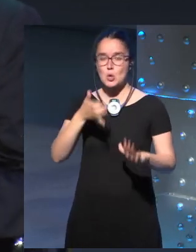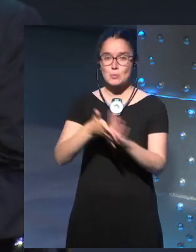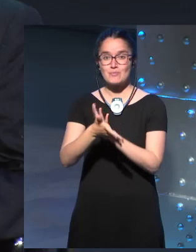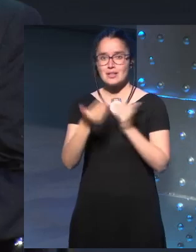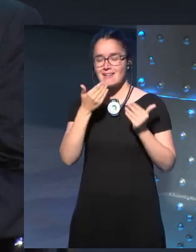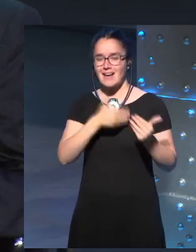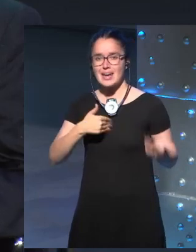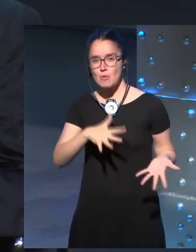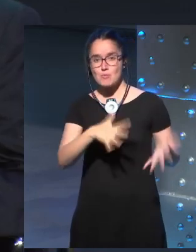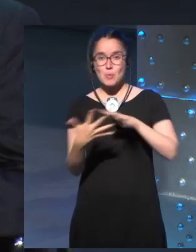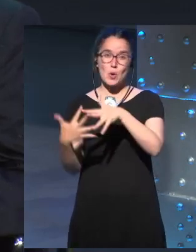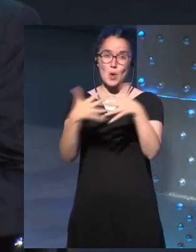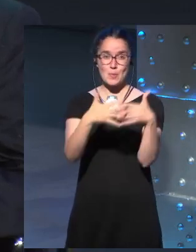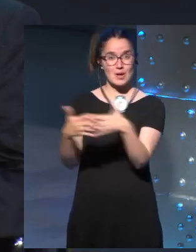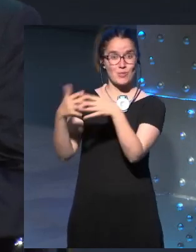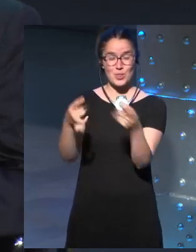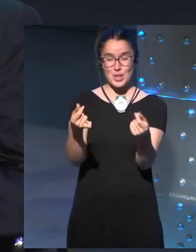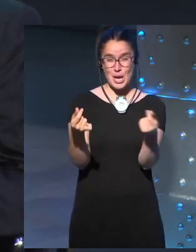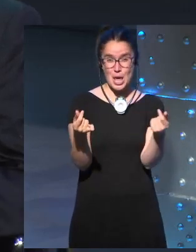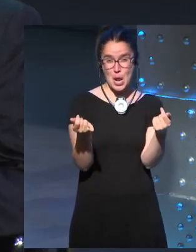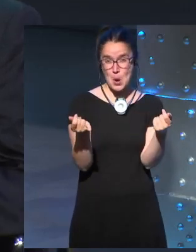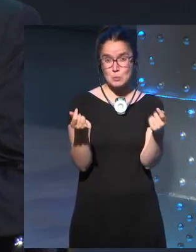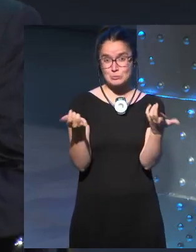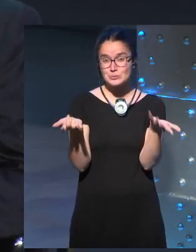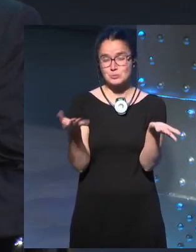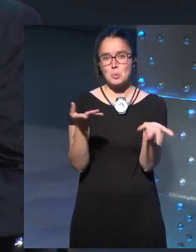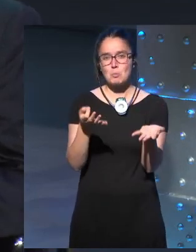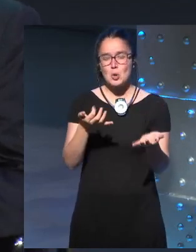are a little bit defined by this US strand,